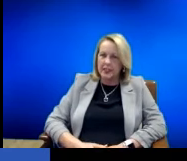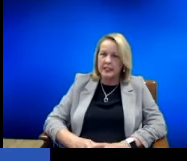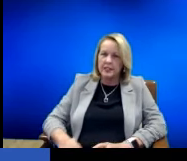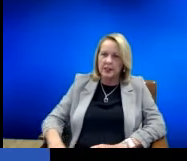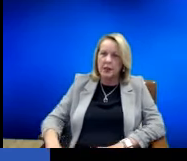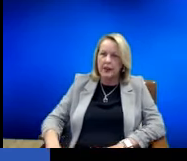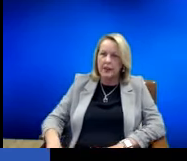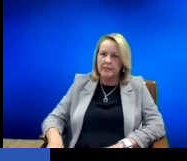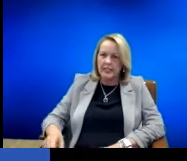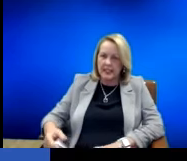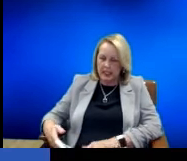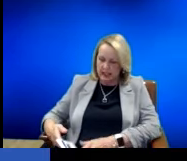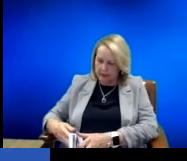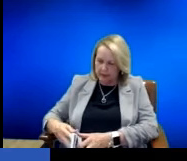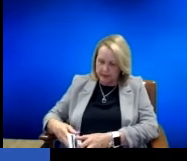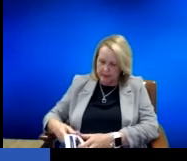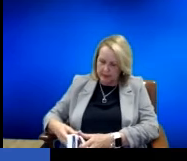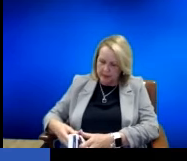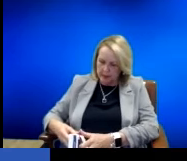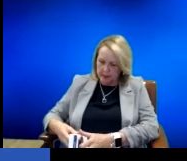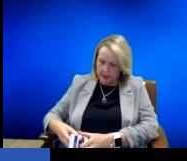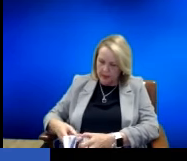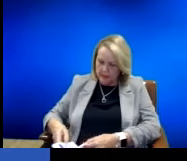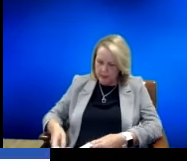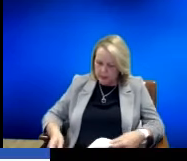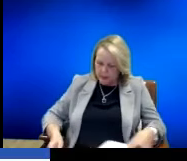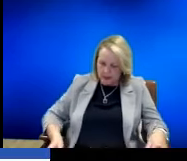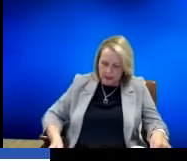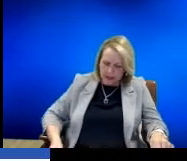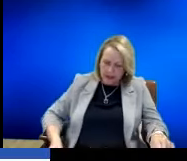their funds are invested.